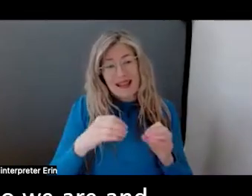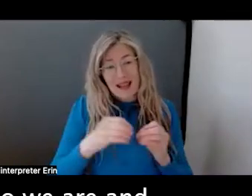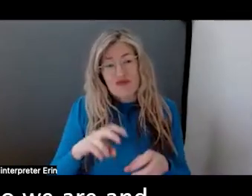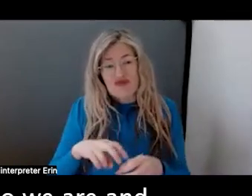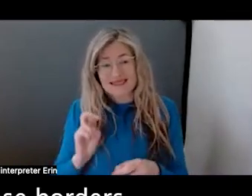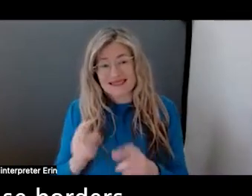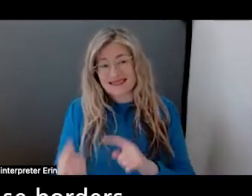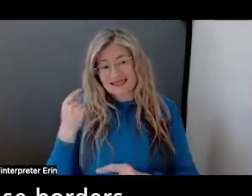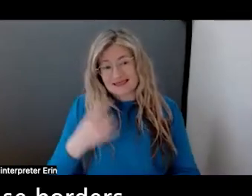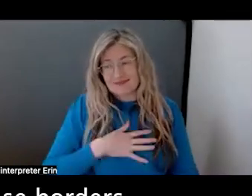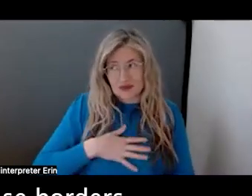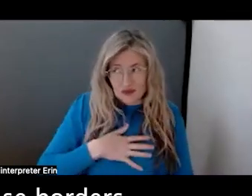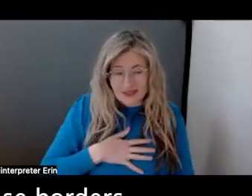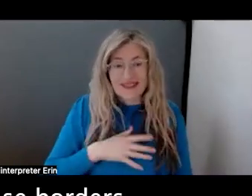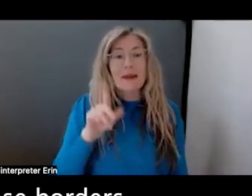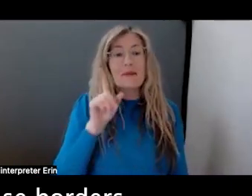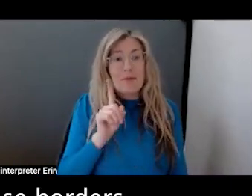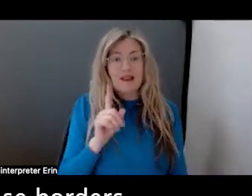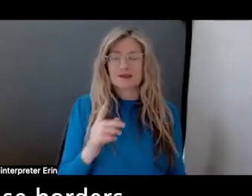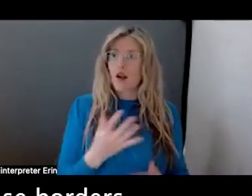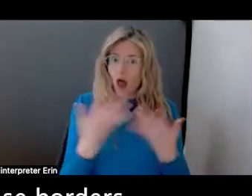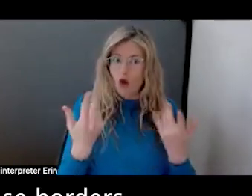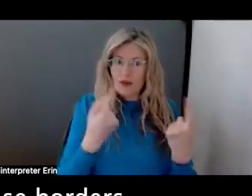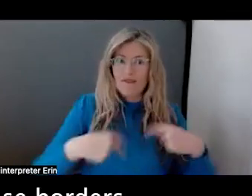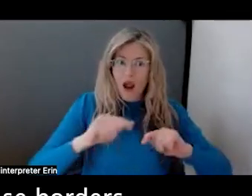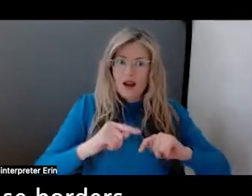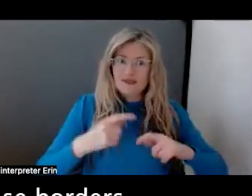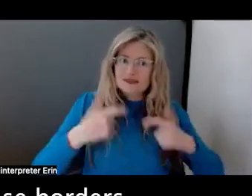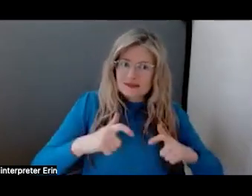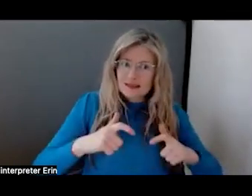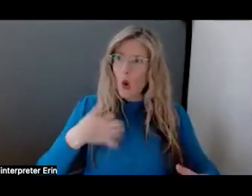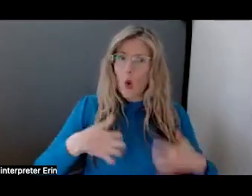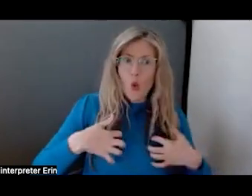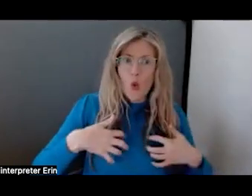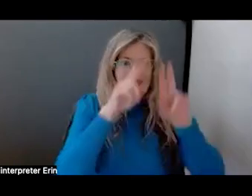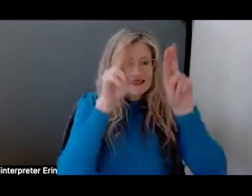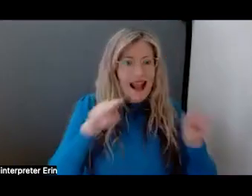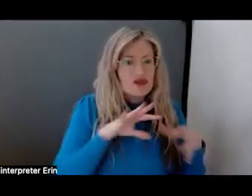we identify. So this kind of program is crucial to keep those borders open.